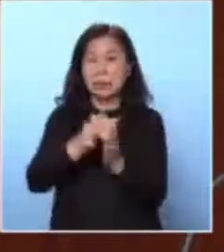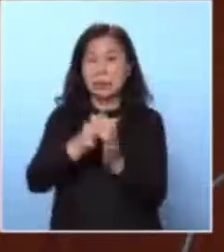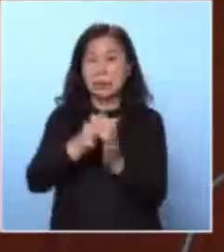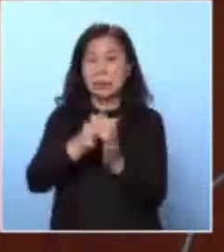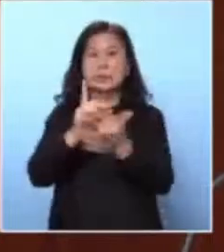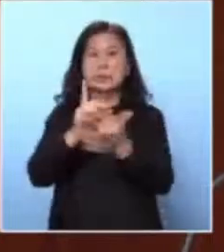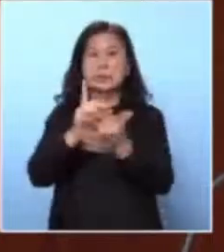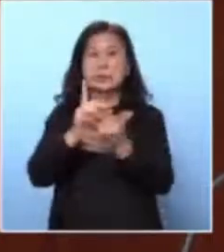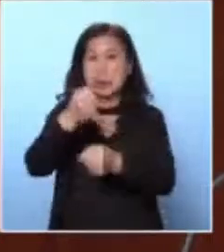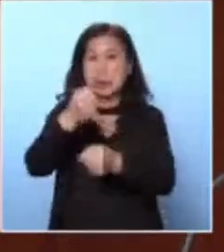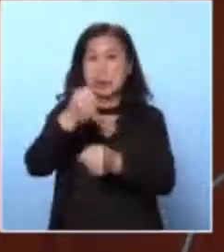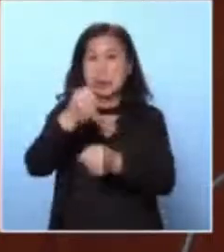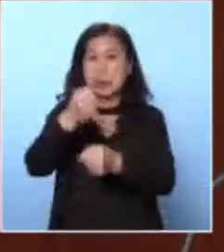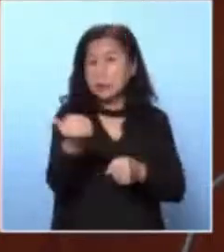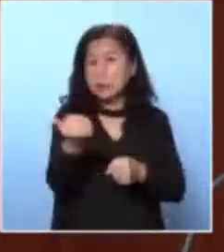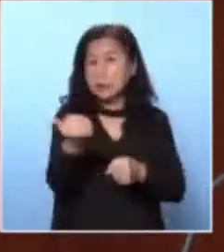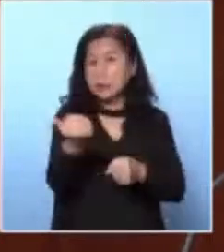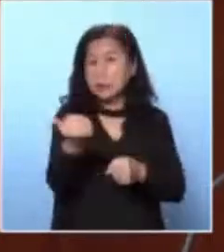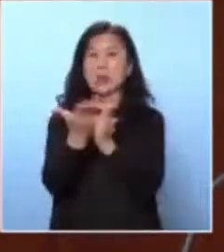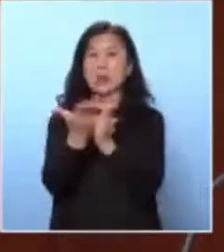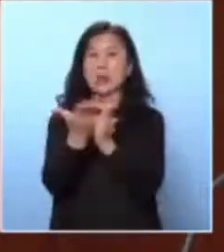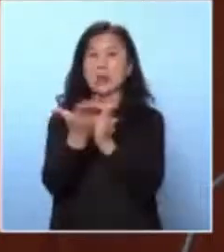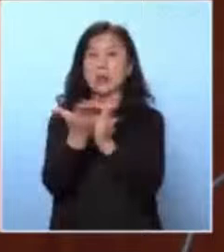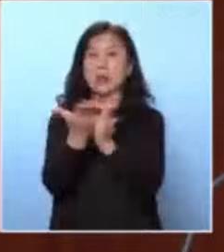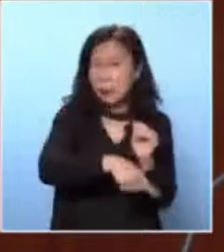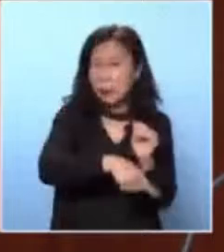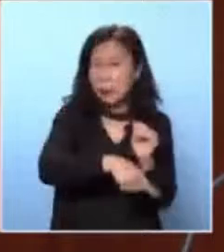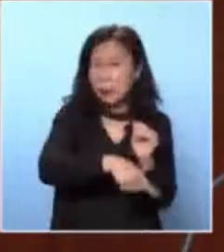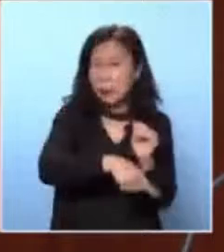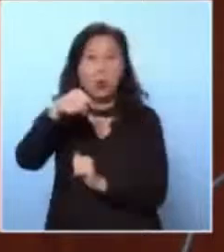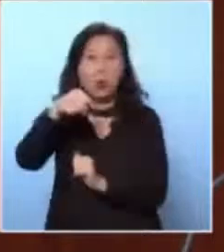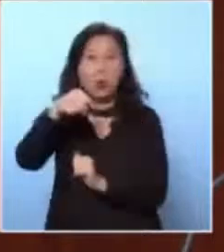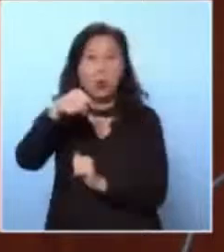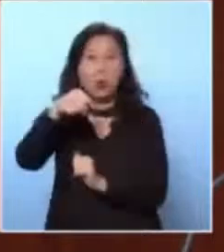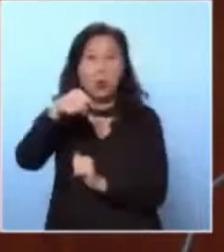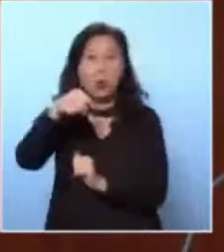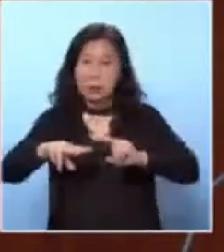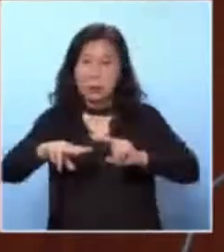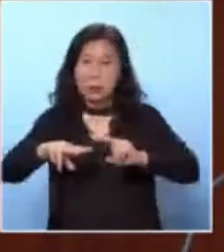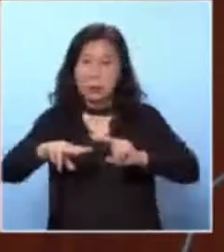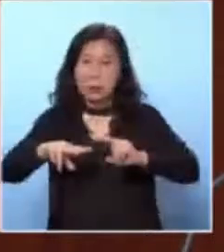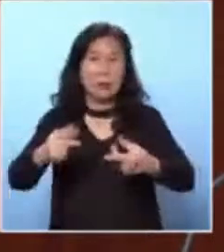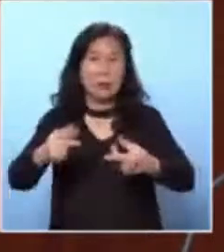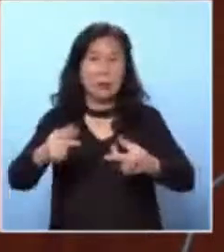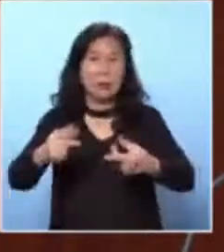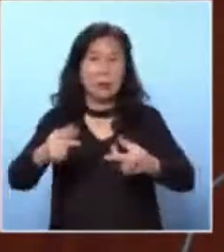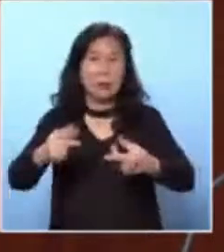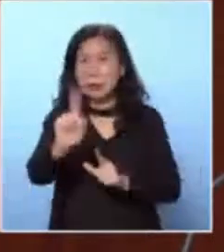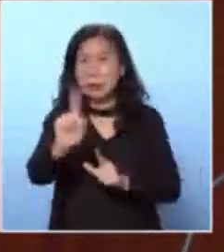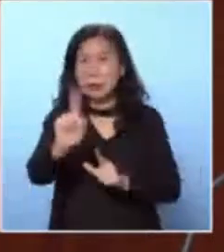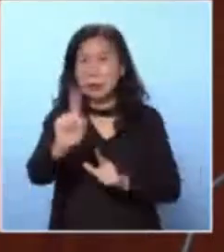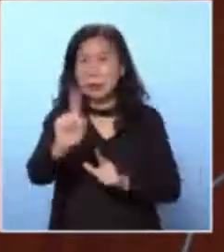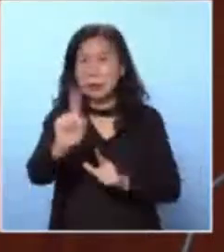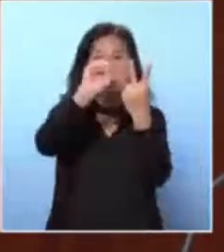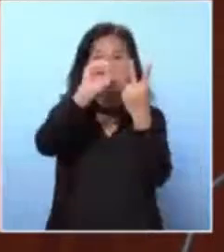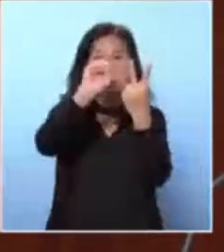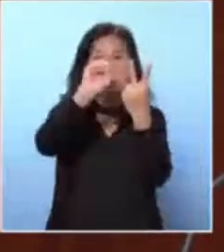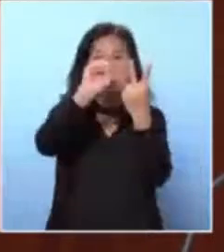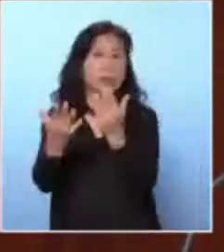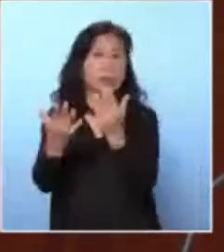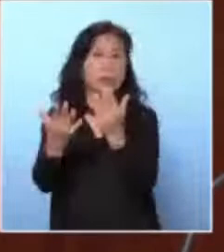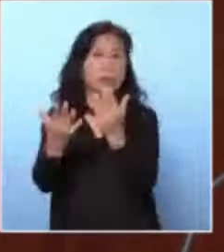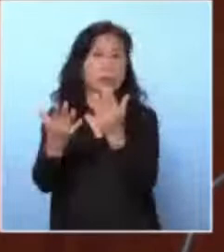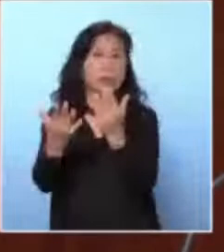land use and development proposals in 2024, commence land resumption by 2027, and